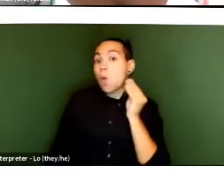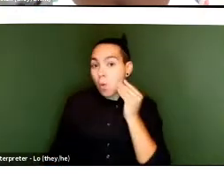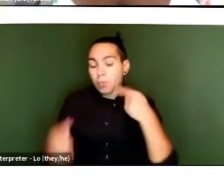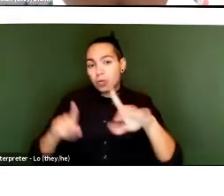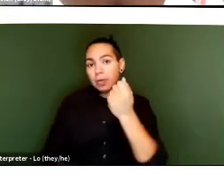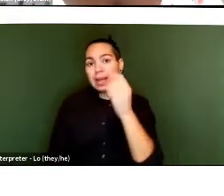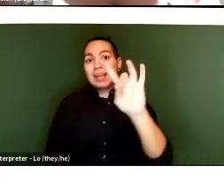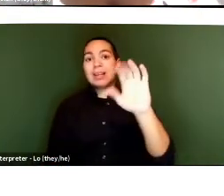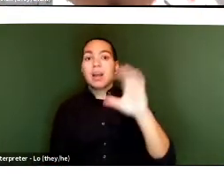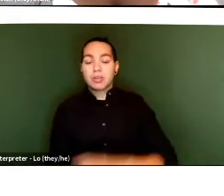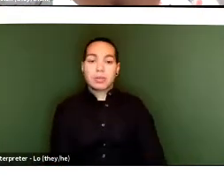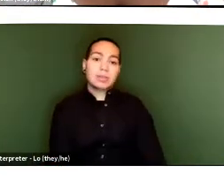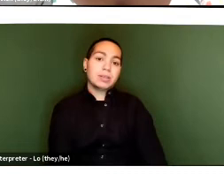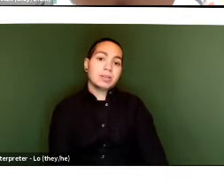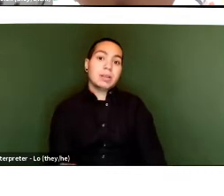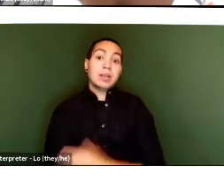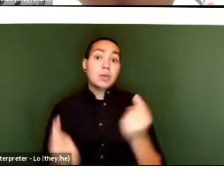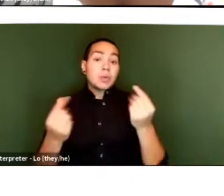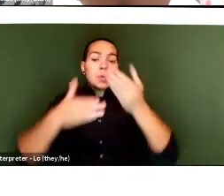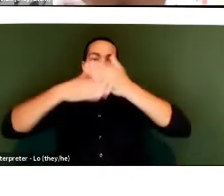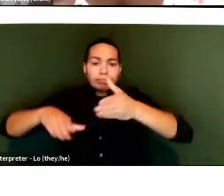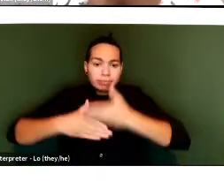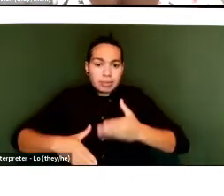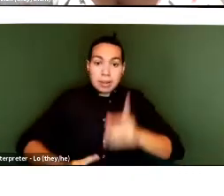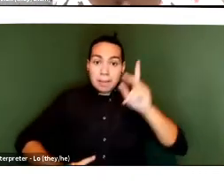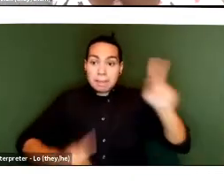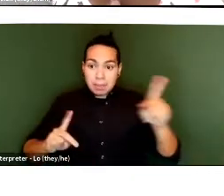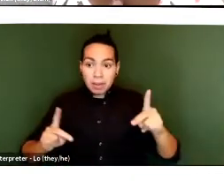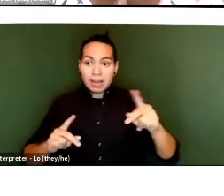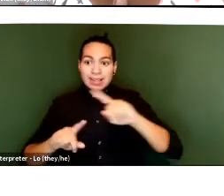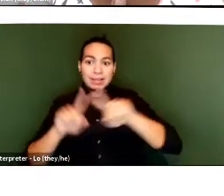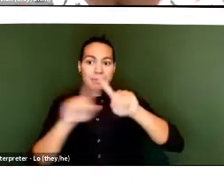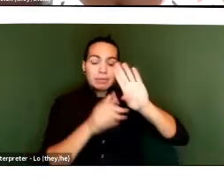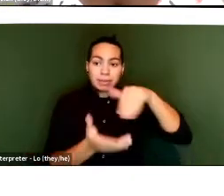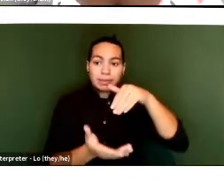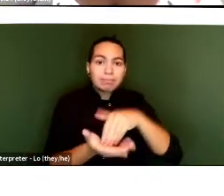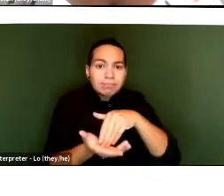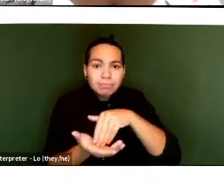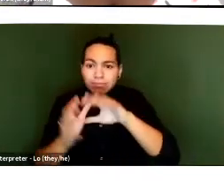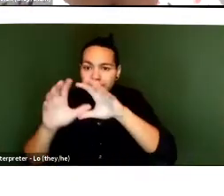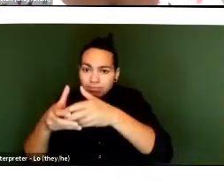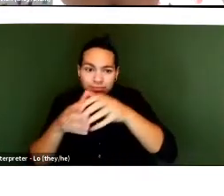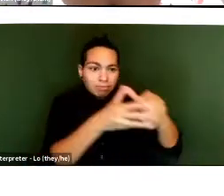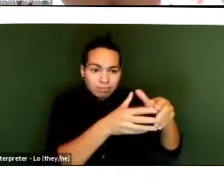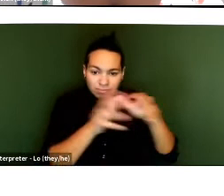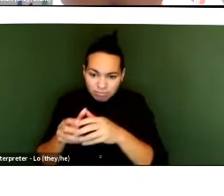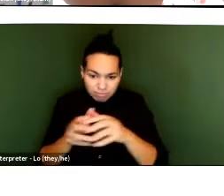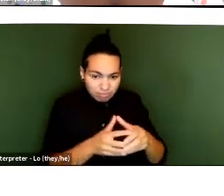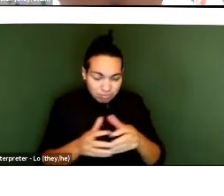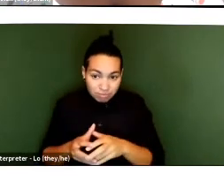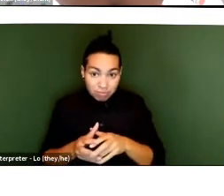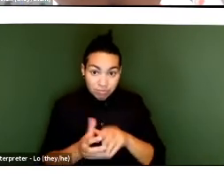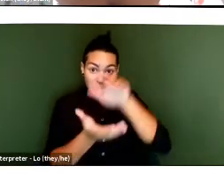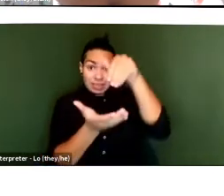into different types. You see that the European is at the top center, and also notice how the European man is